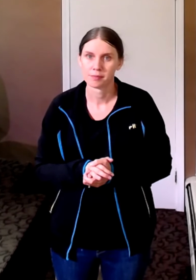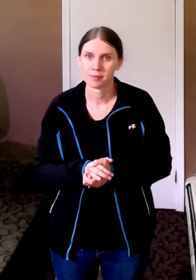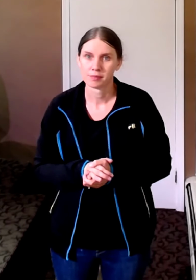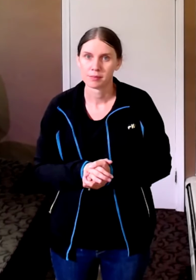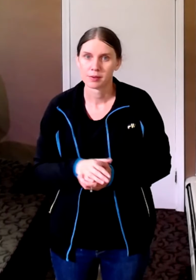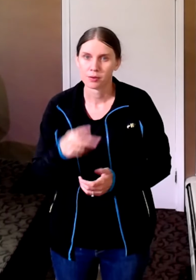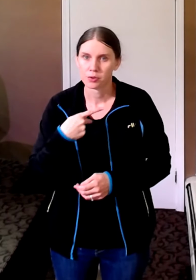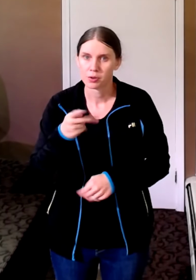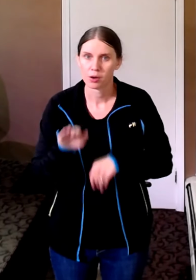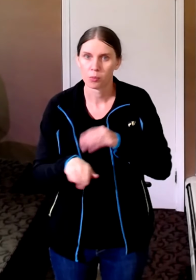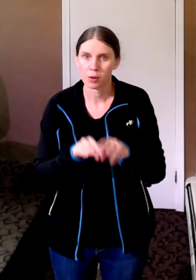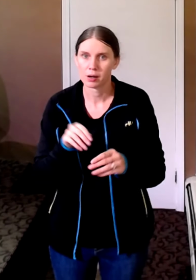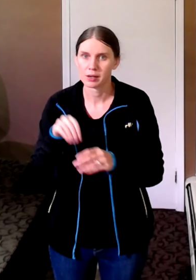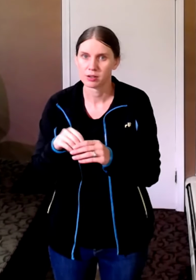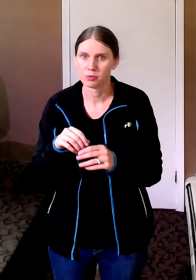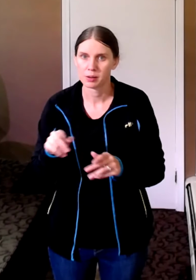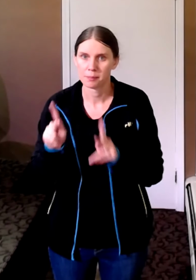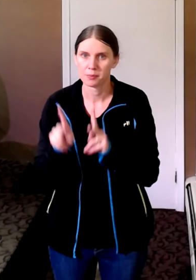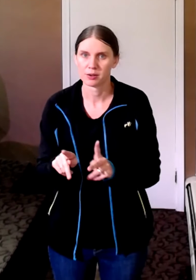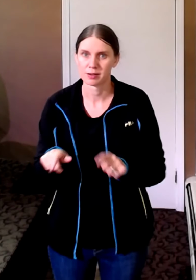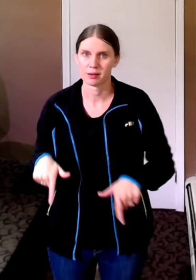When we walk into somebody's life,